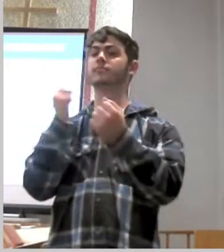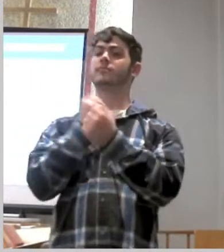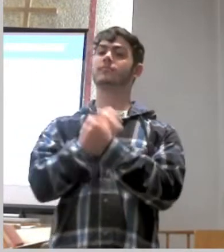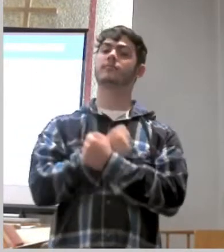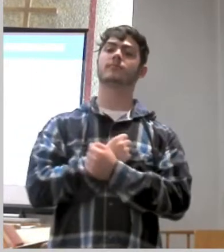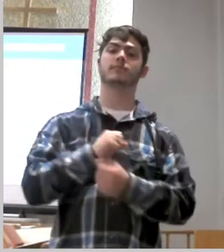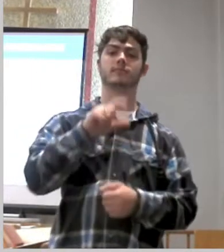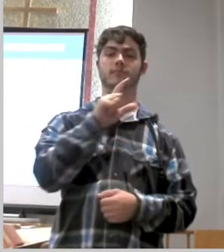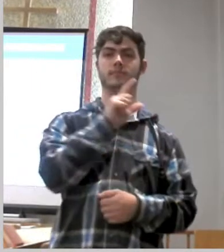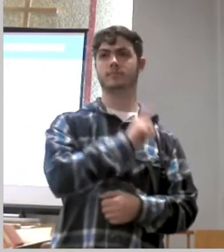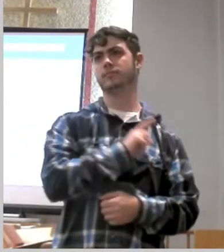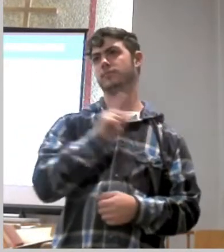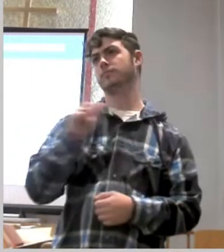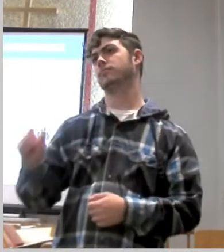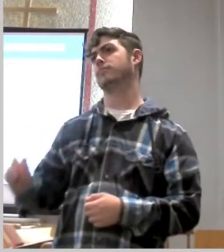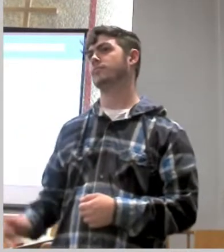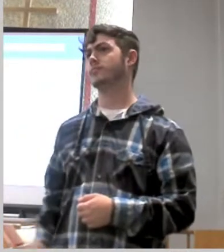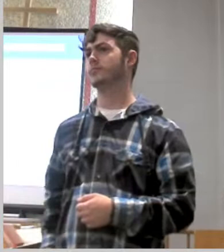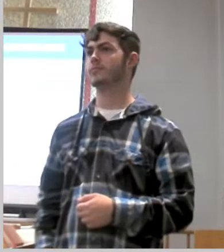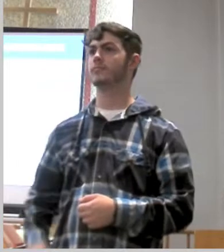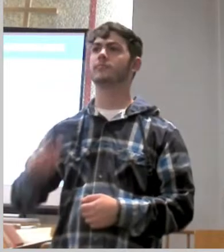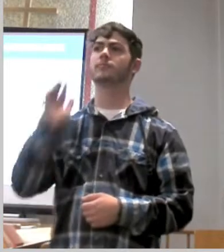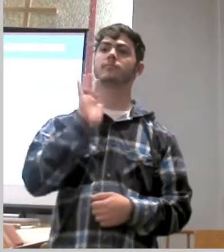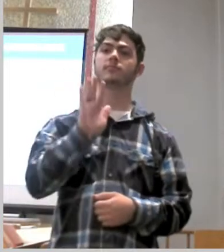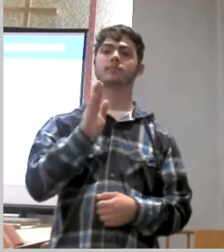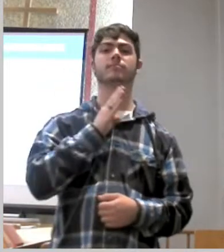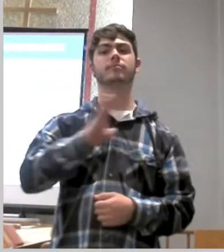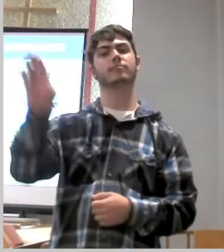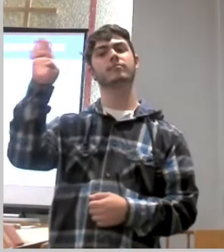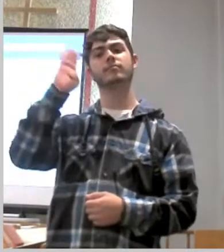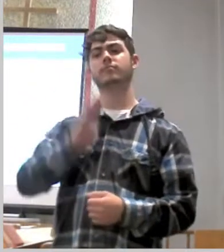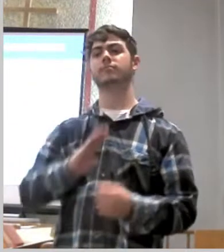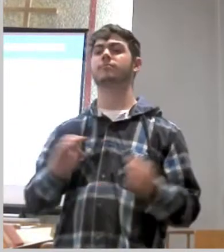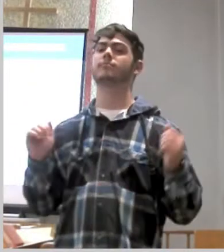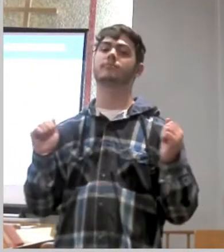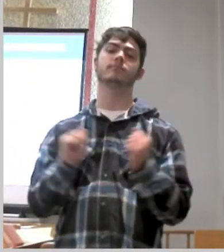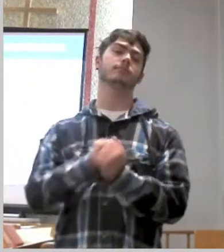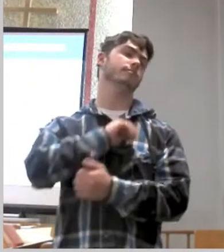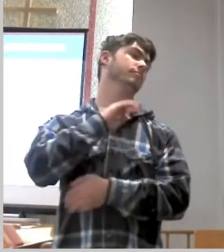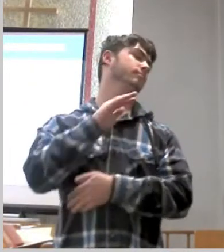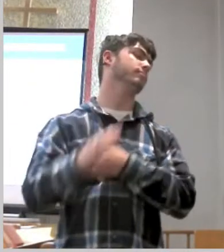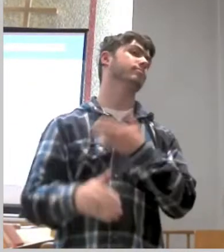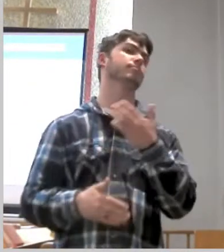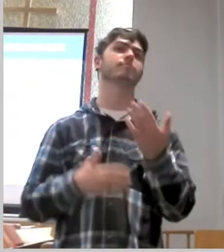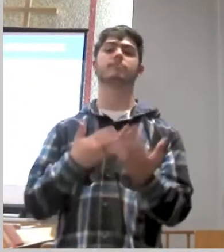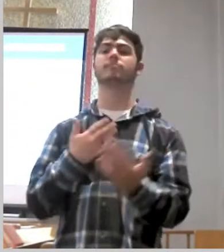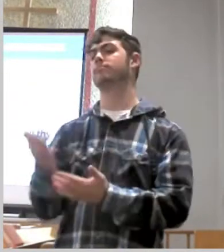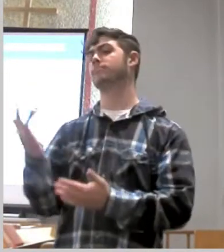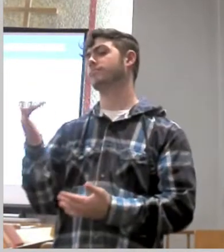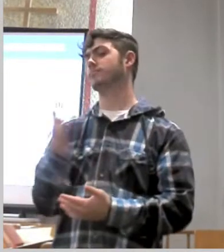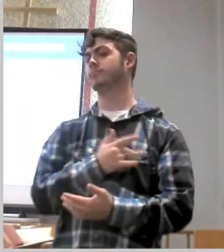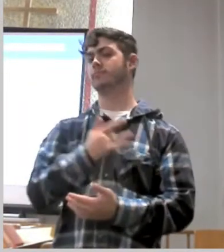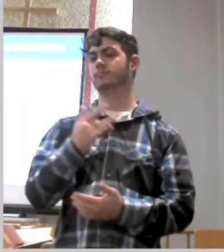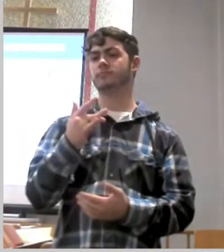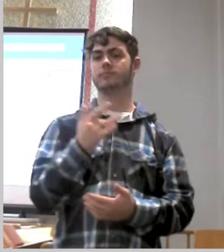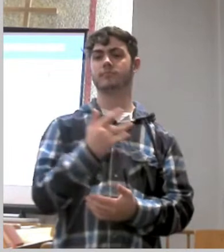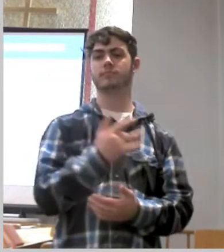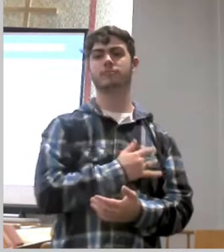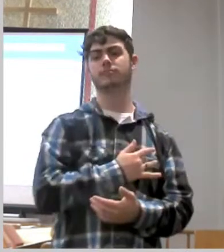mind. Love the Lord thy God with all